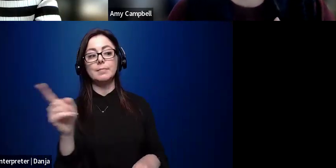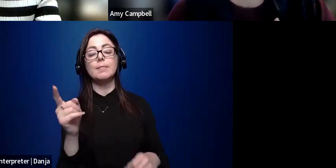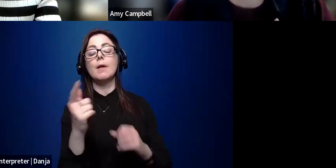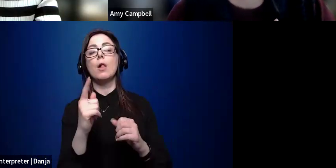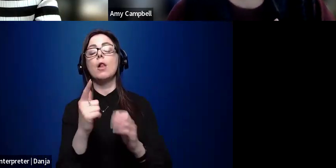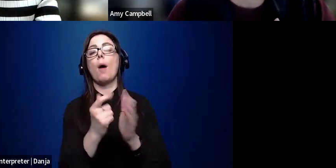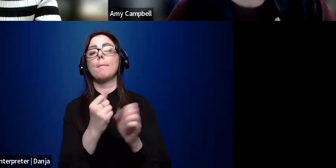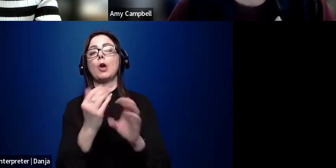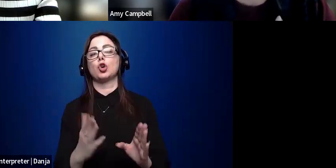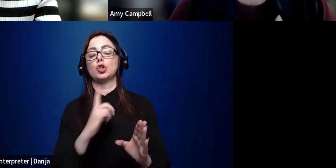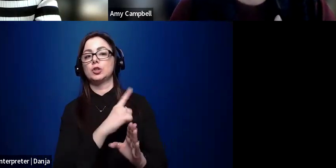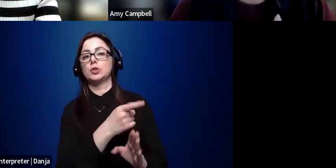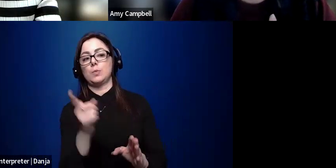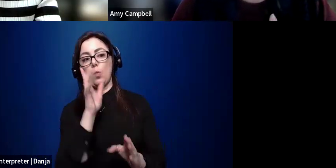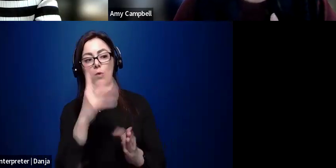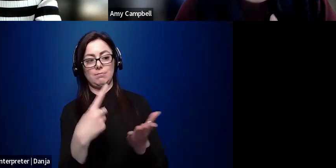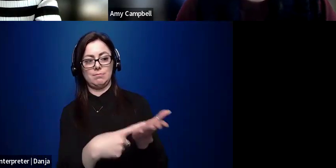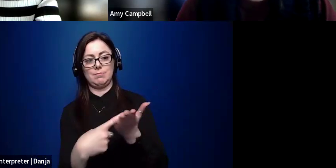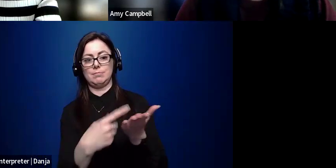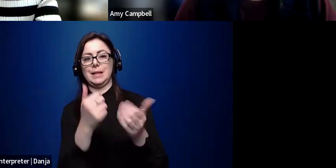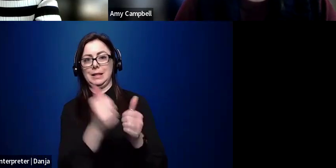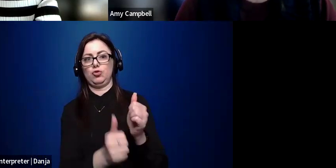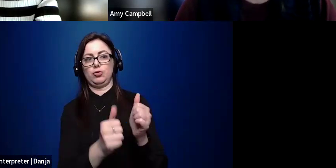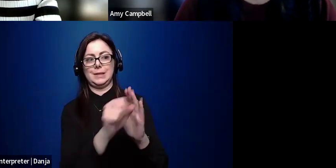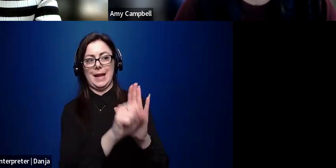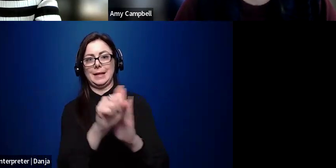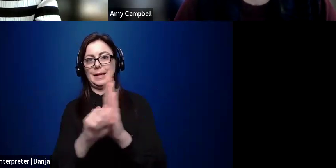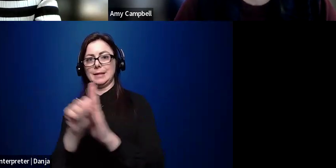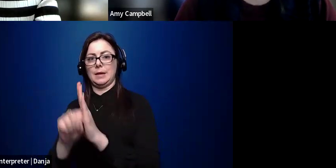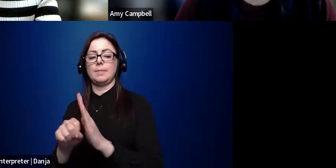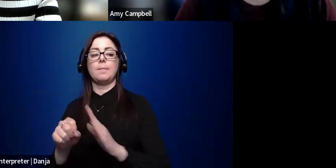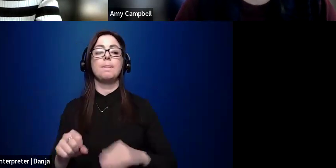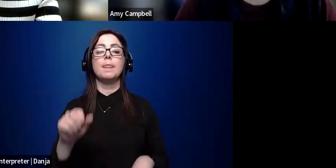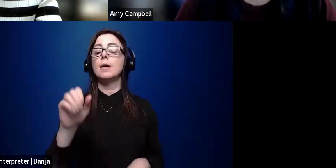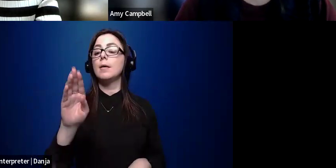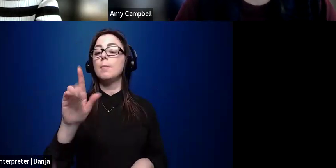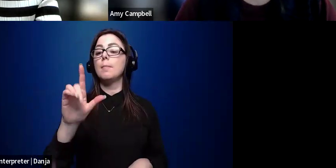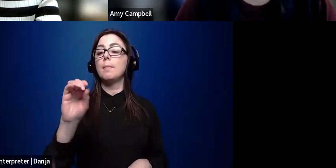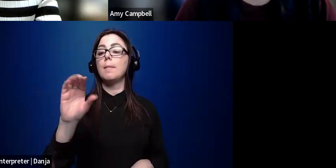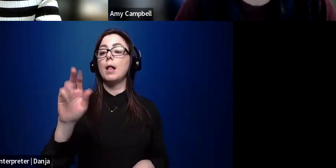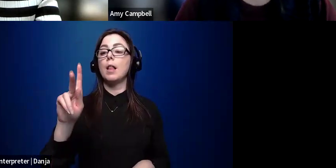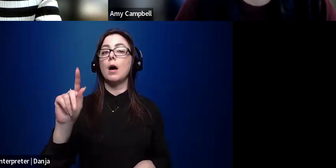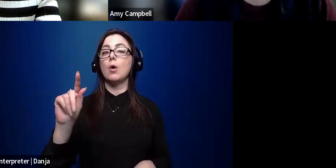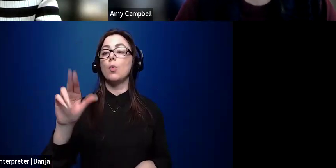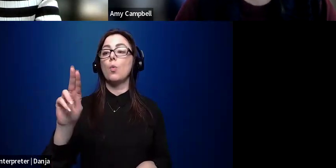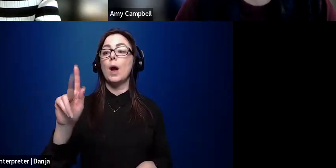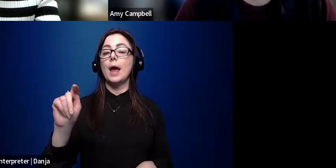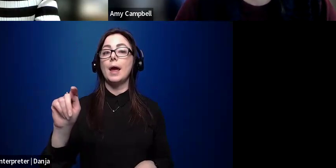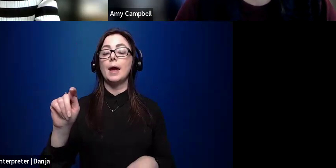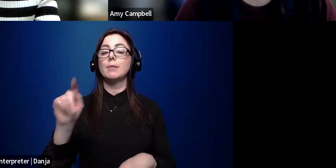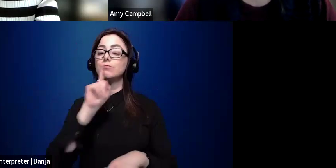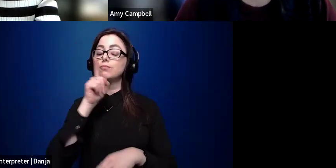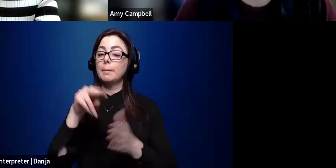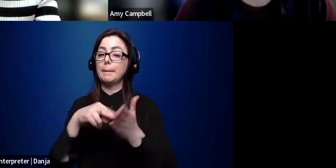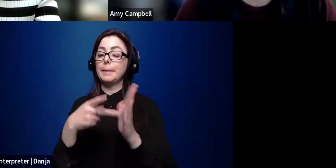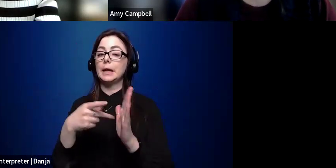come out ahead or behind on this. The block grants really mean that the state is going